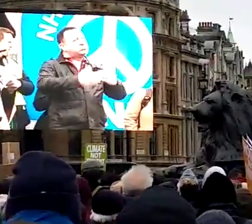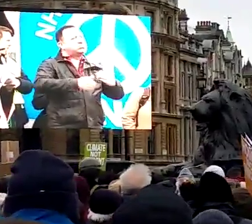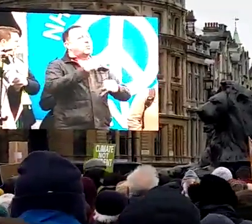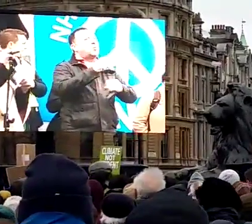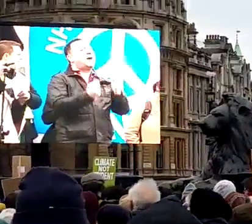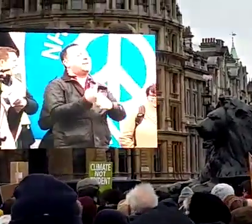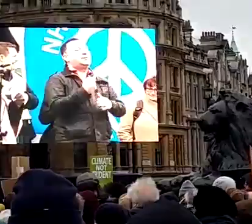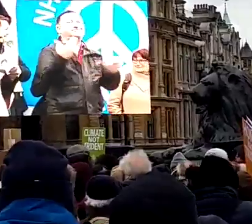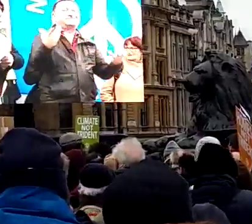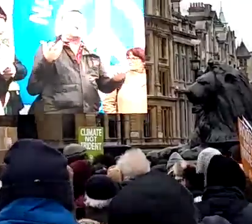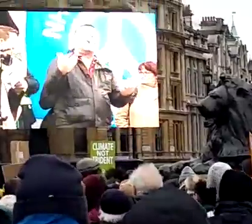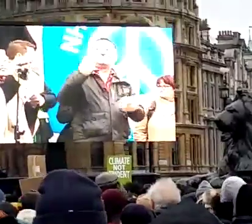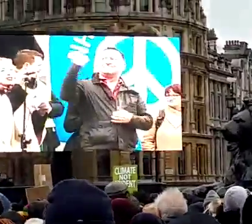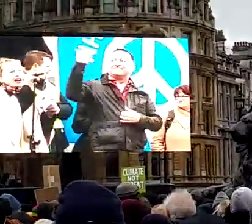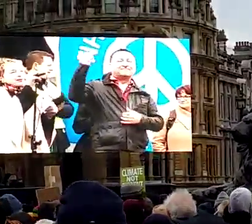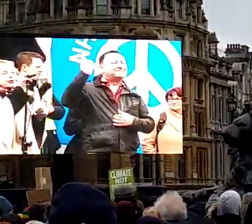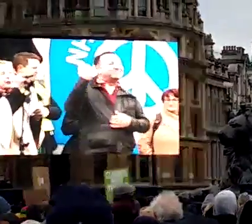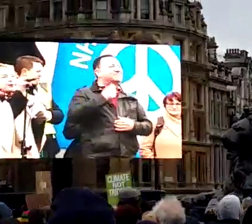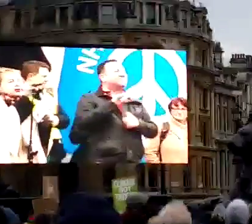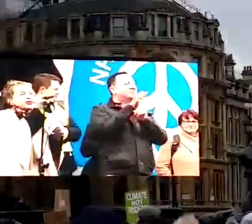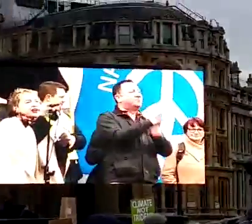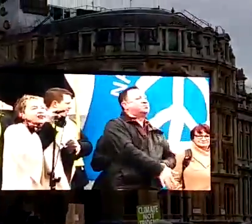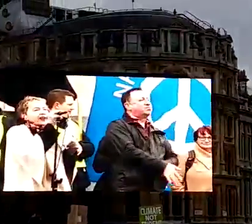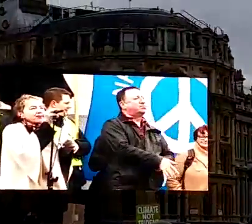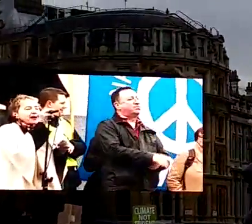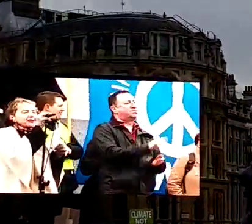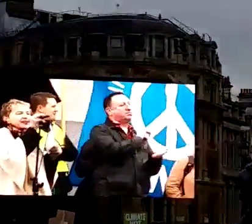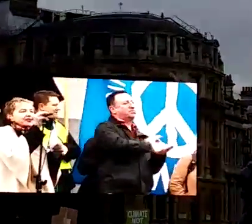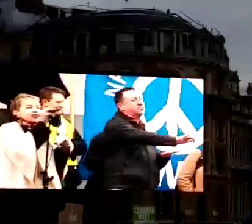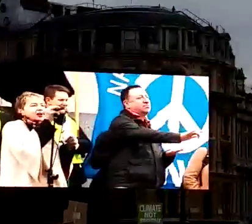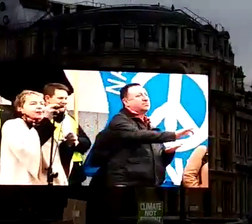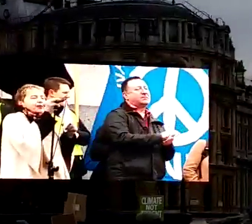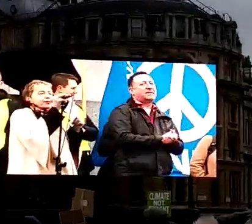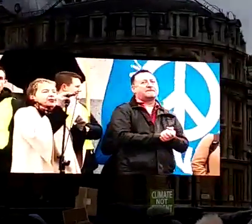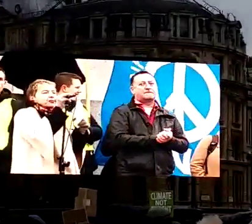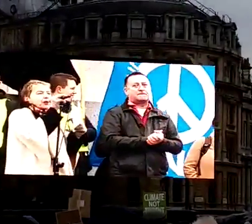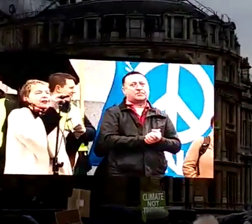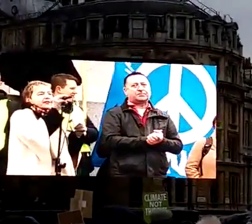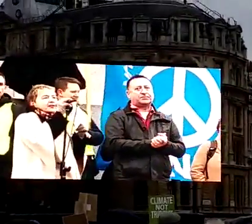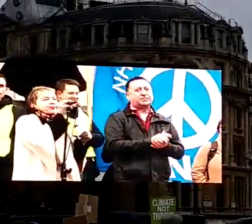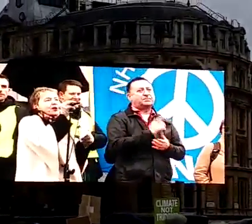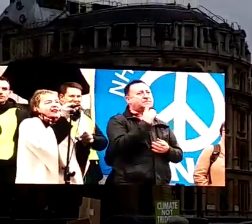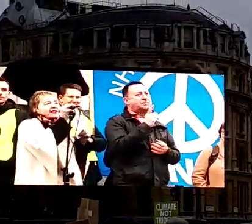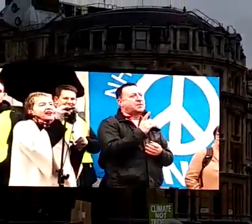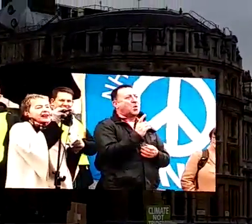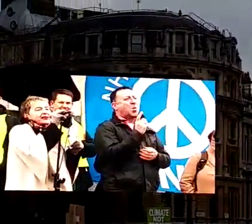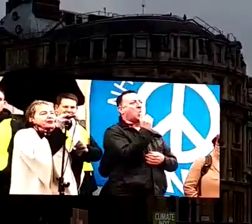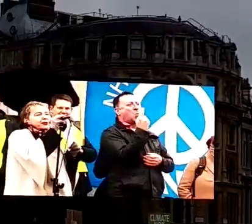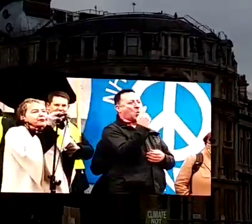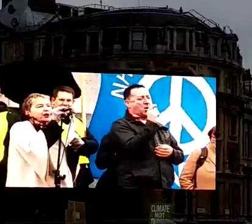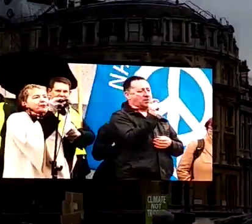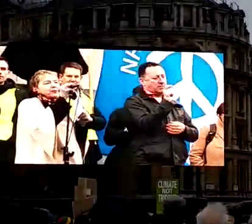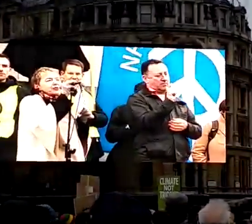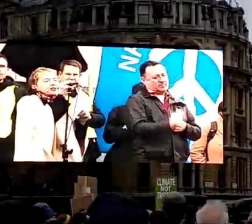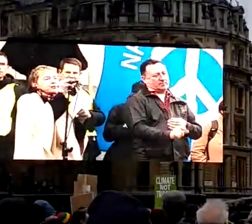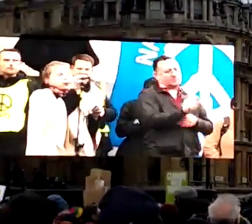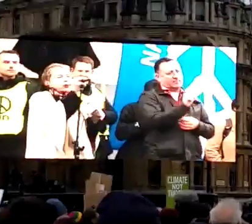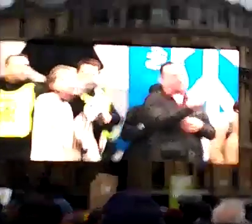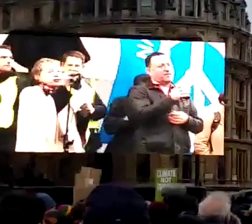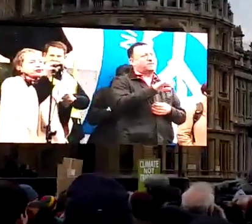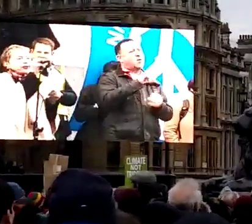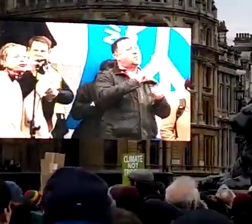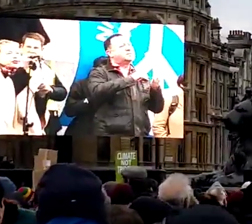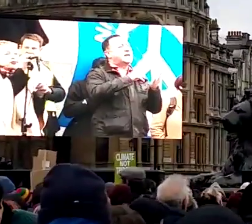the establishment turned against that movement and their message. but there was one bright light from